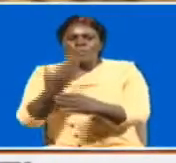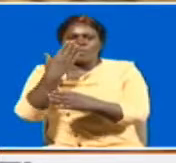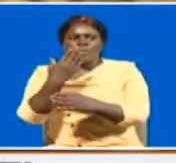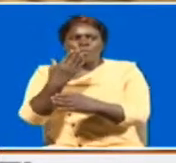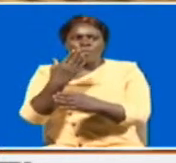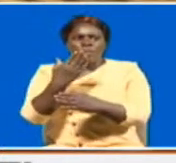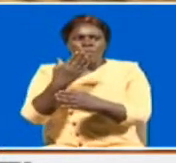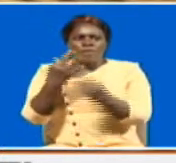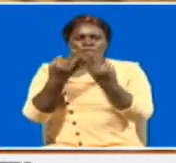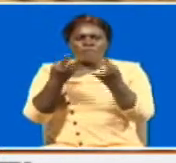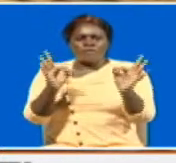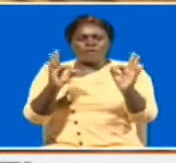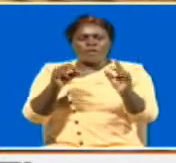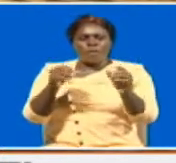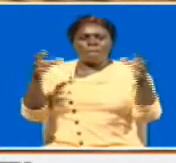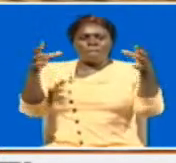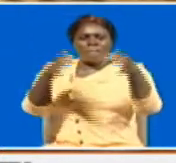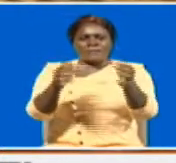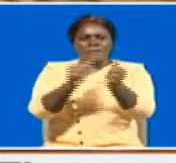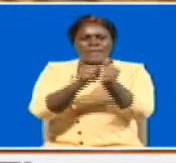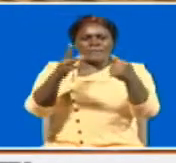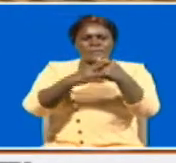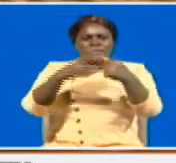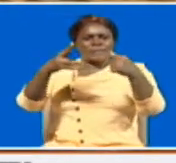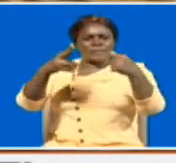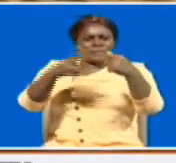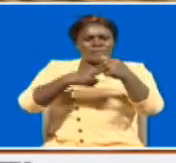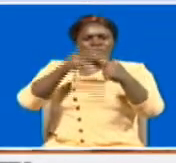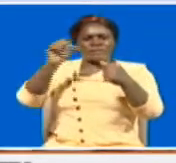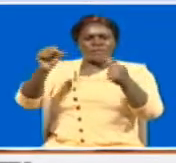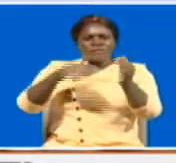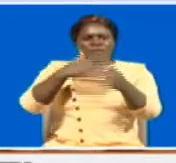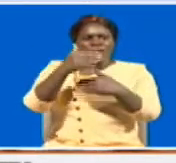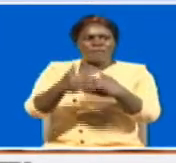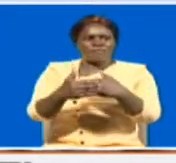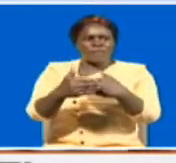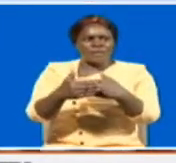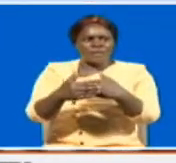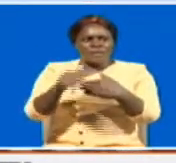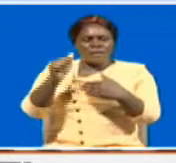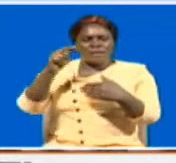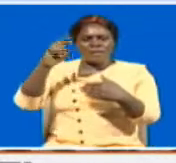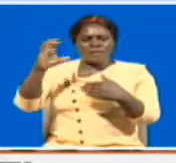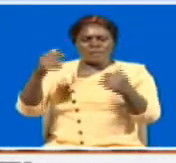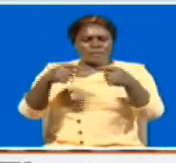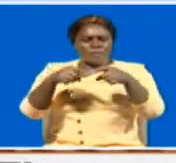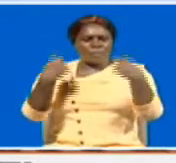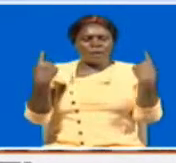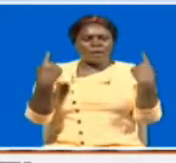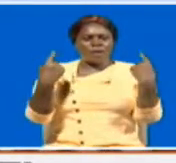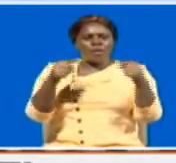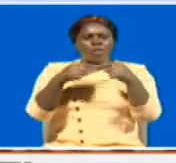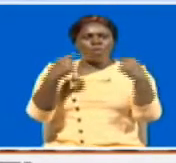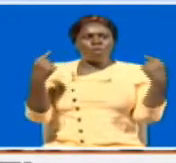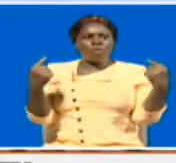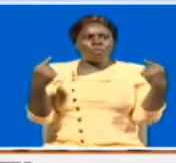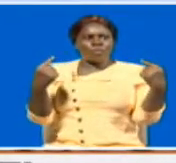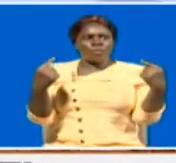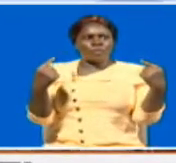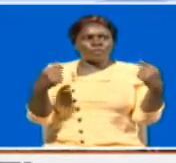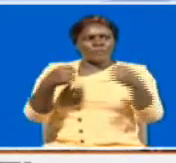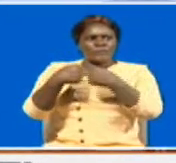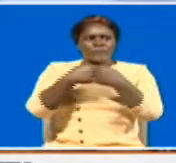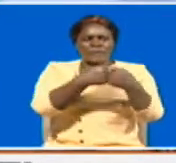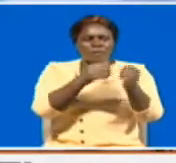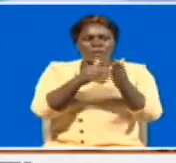Ikata Freedom Party in 1975 after falling out with ANC and was opposed to the armed